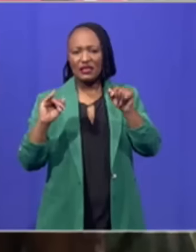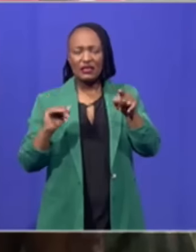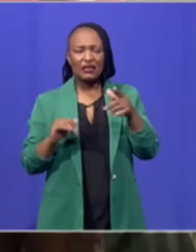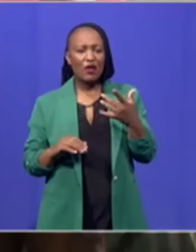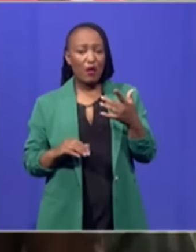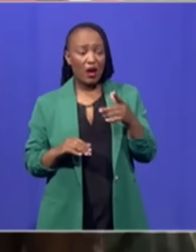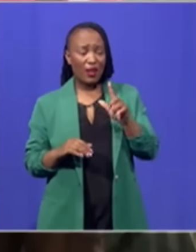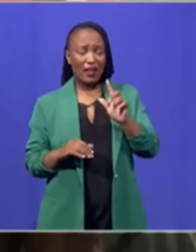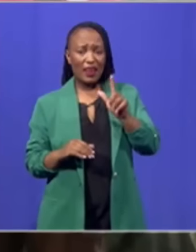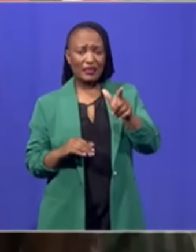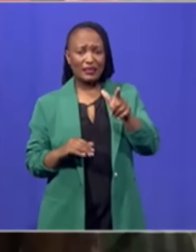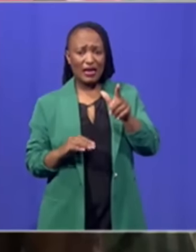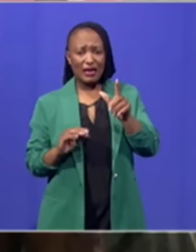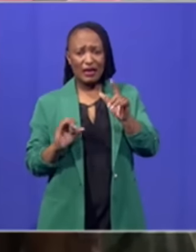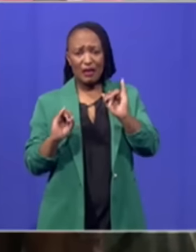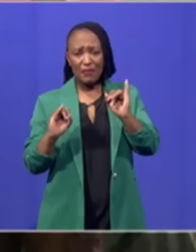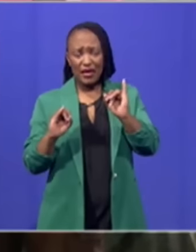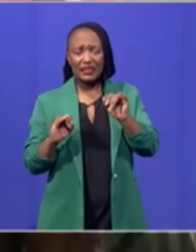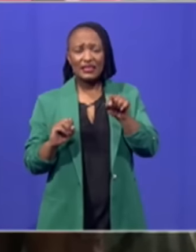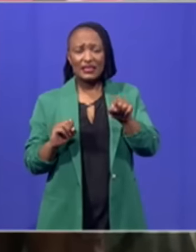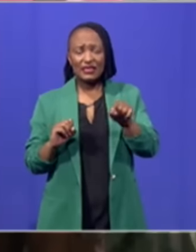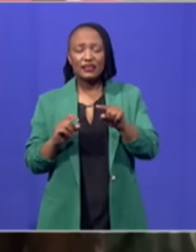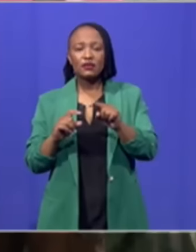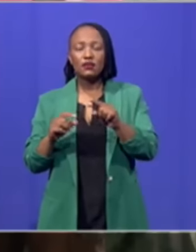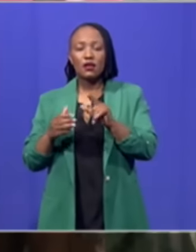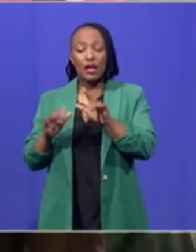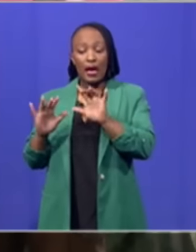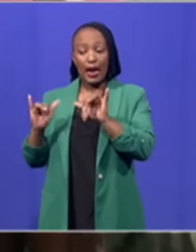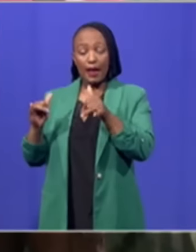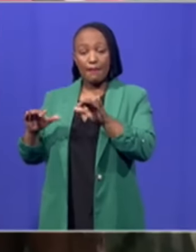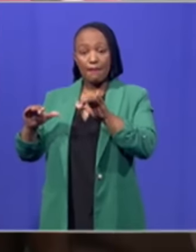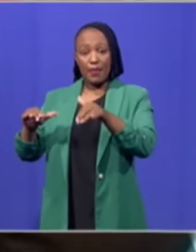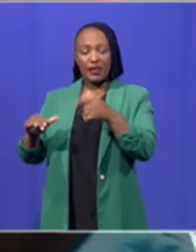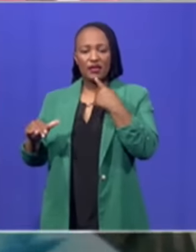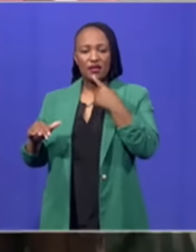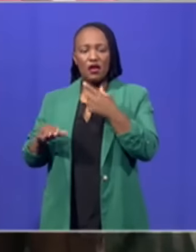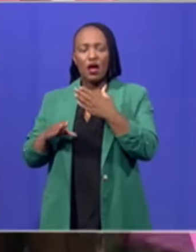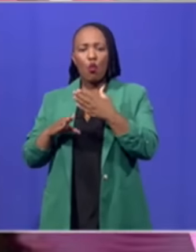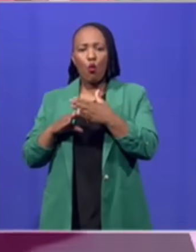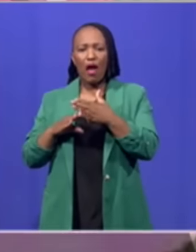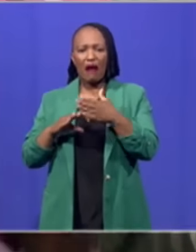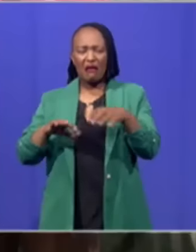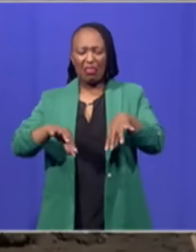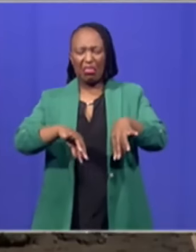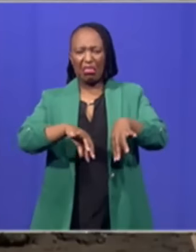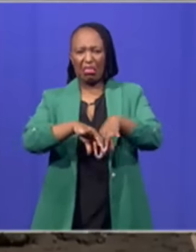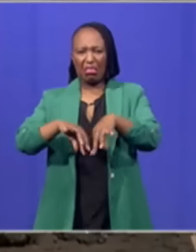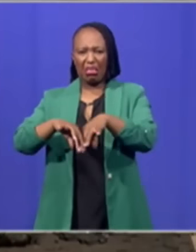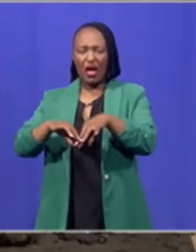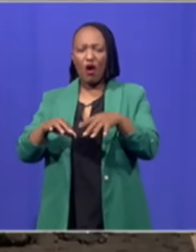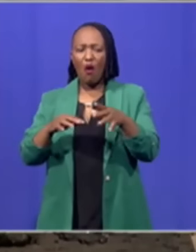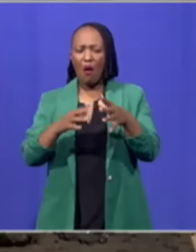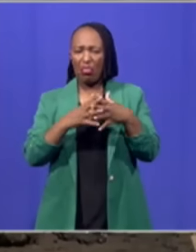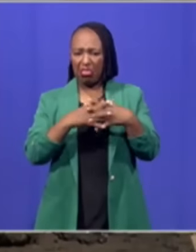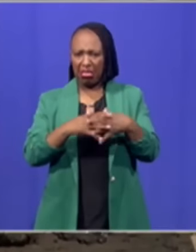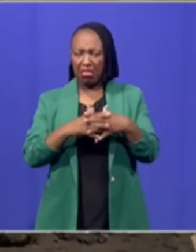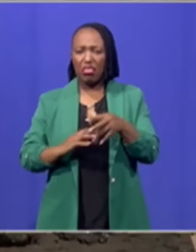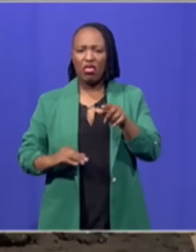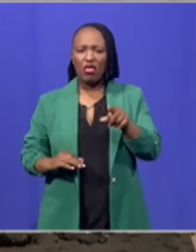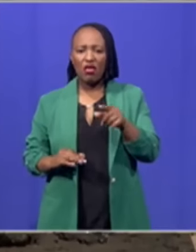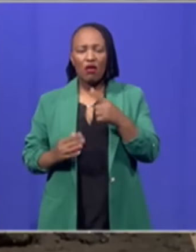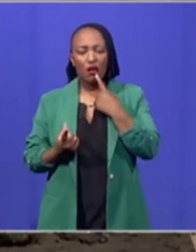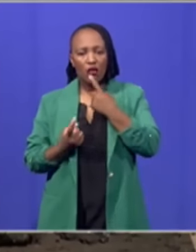tse bosulwa, mme ba re rakonteraka o sebetsa ha bohlaswa sebakeng sa bona. Ba boetse ba